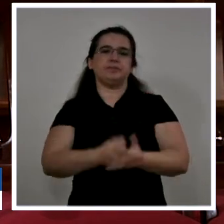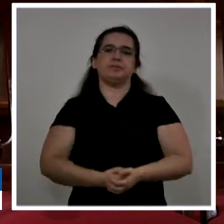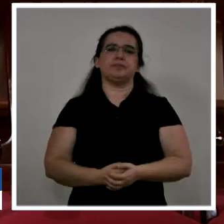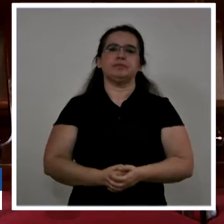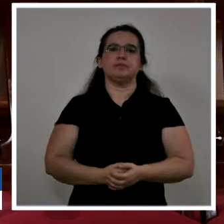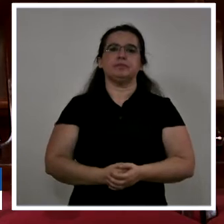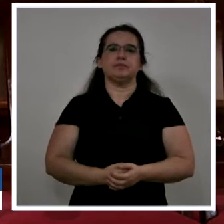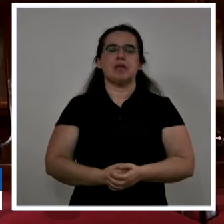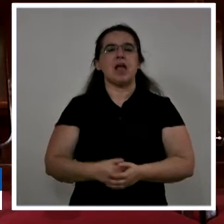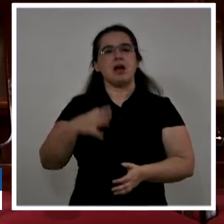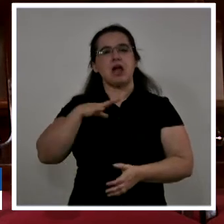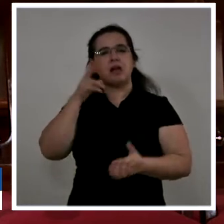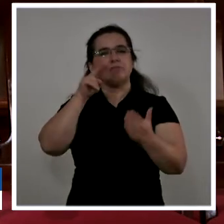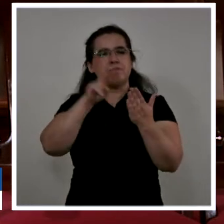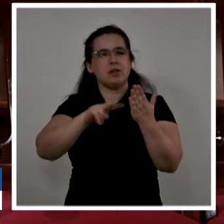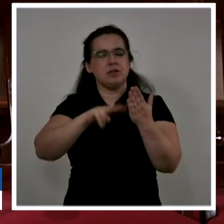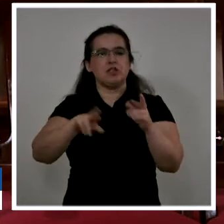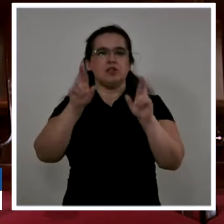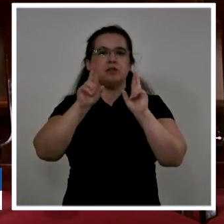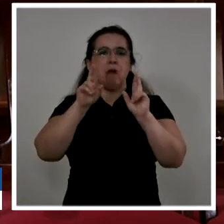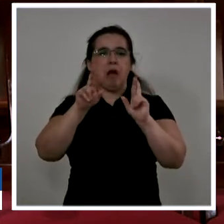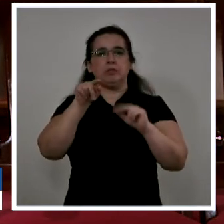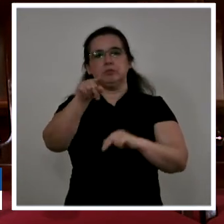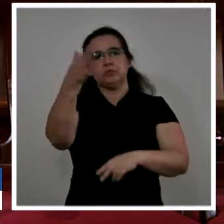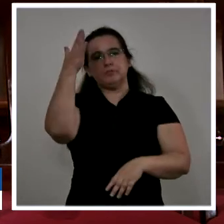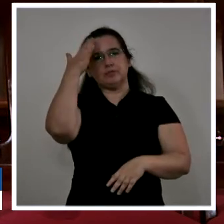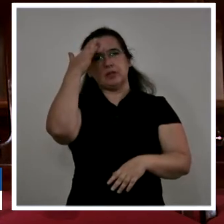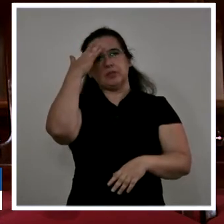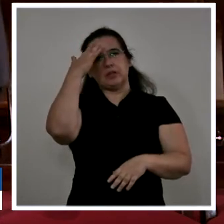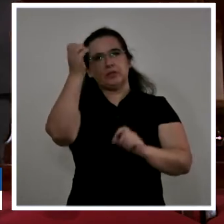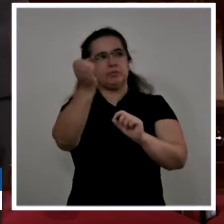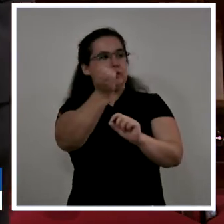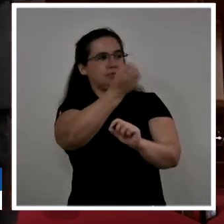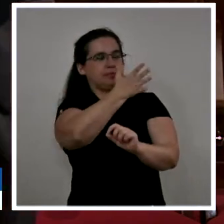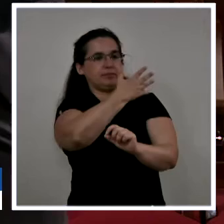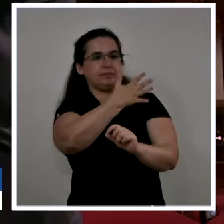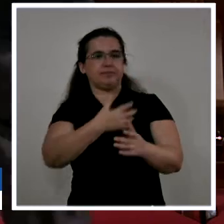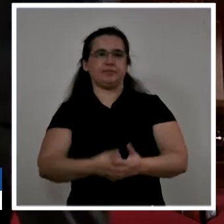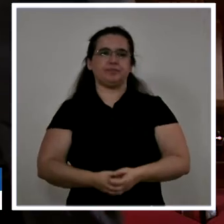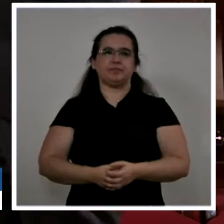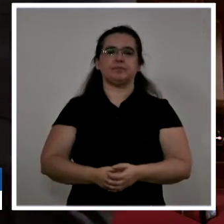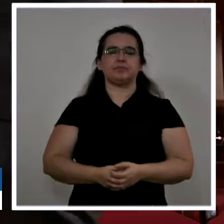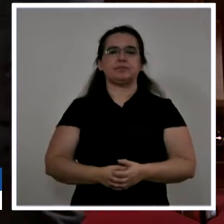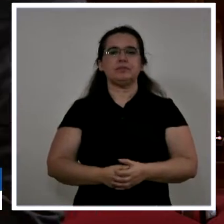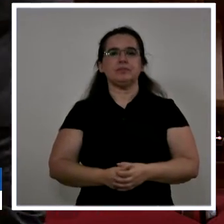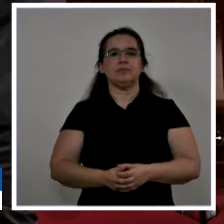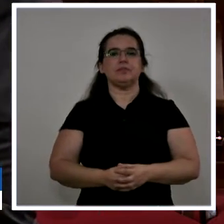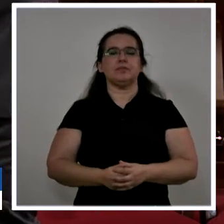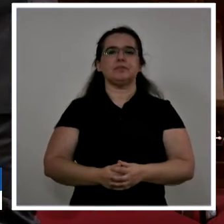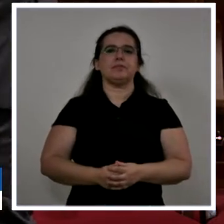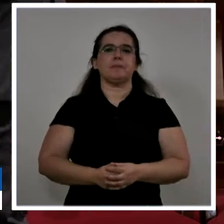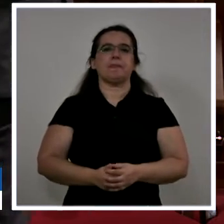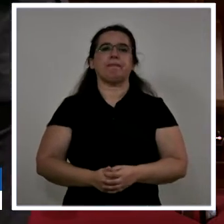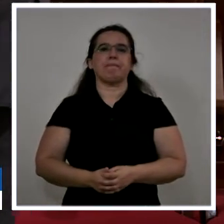going to read it to you, and hopefully you'll be able to see it on the screen. E eu vou ler-vos, e em princípio vocês vão ver